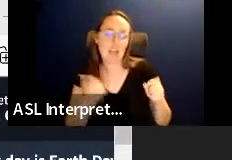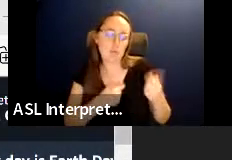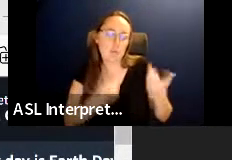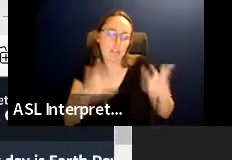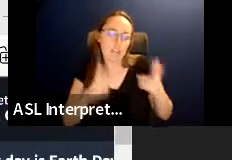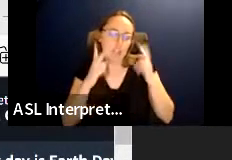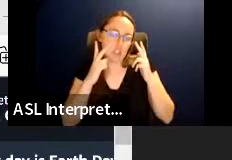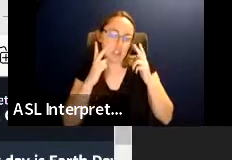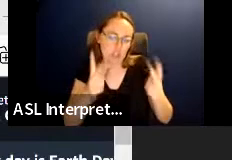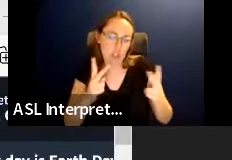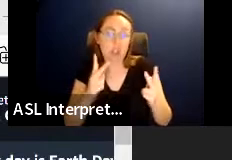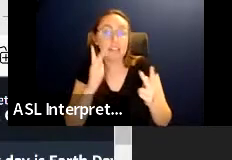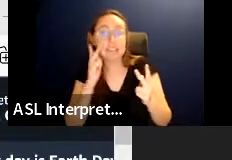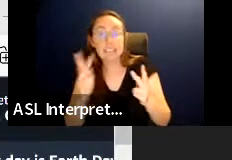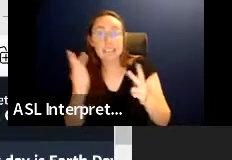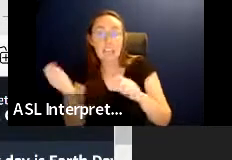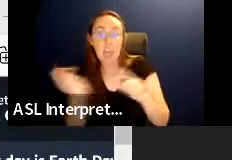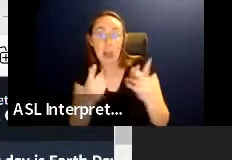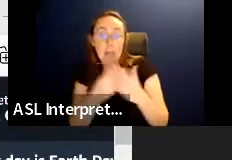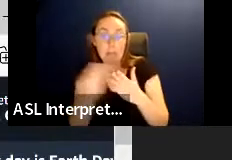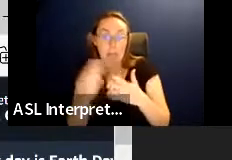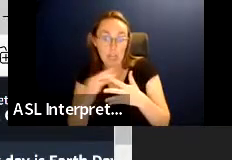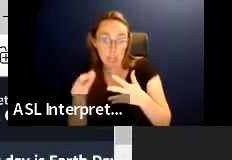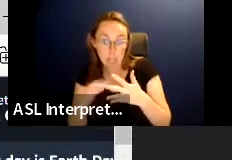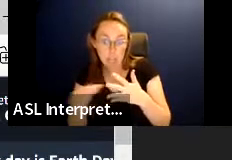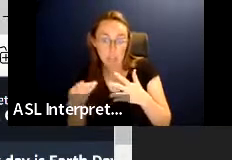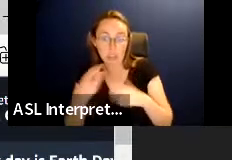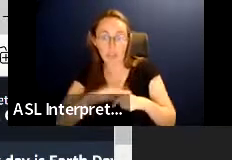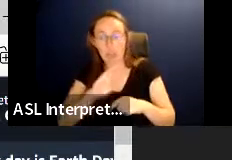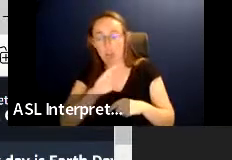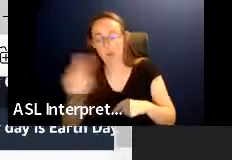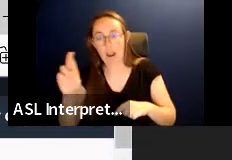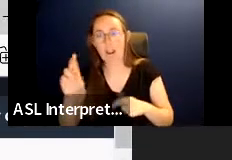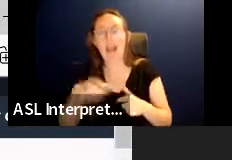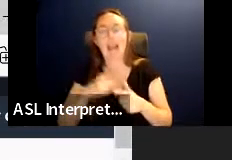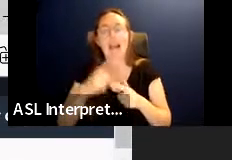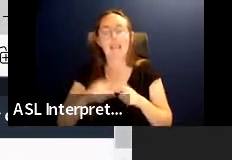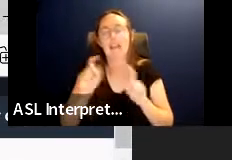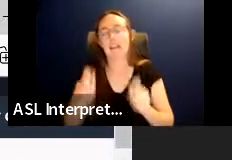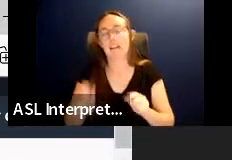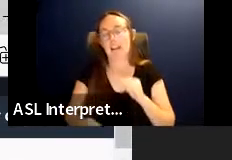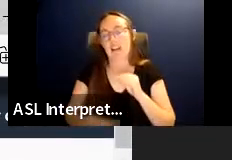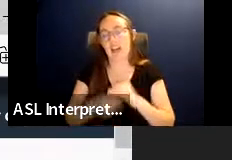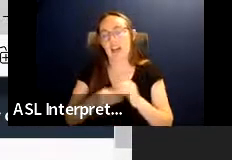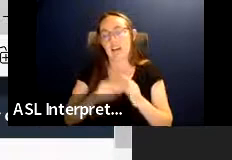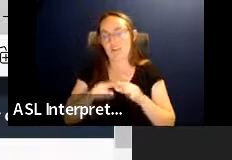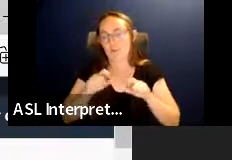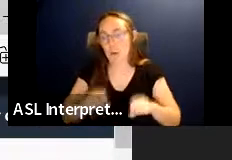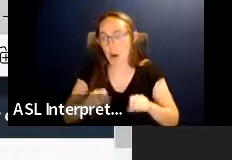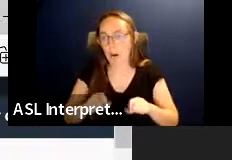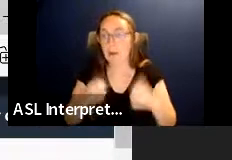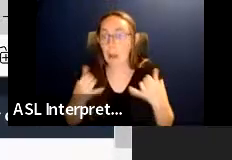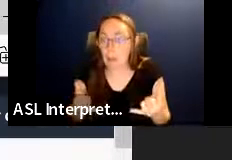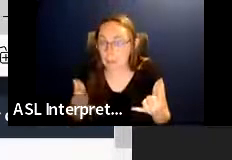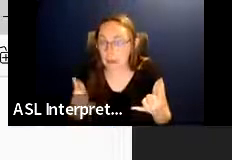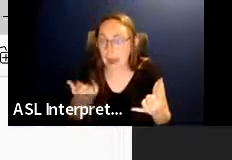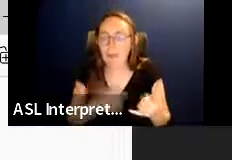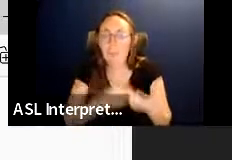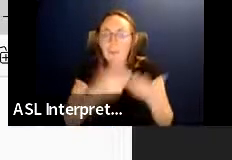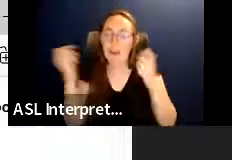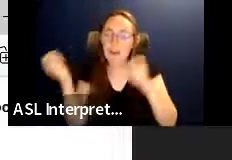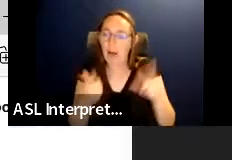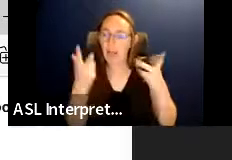buying options, and then you can add it to your cart. Ah, okay. Now we all know. Thank you for the help,